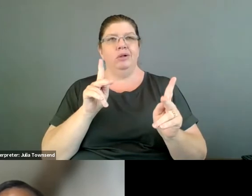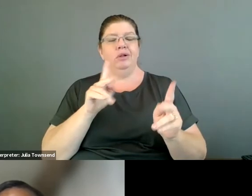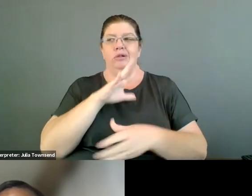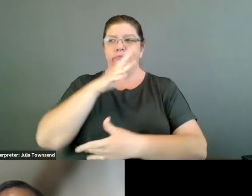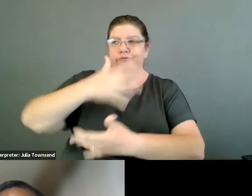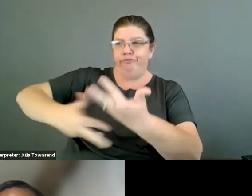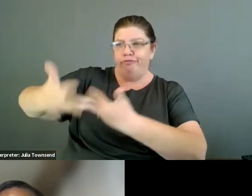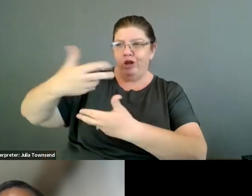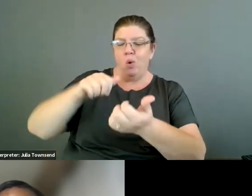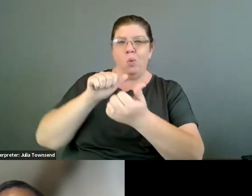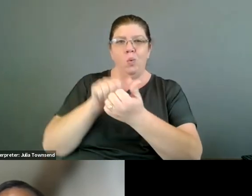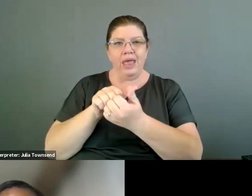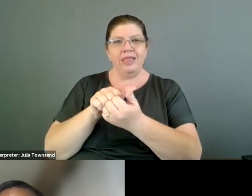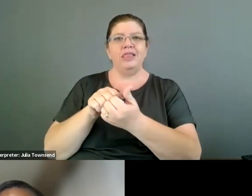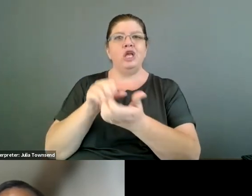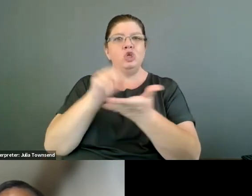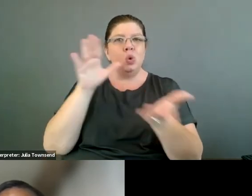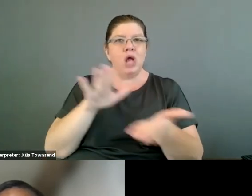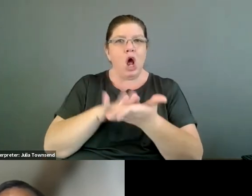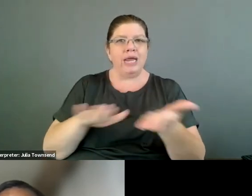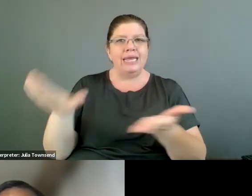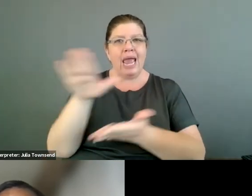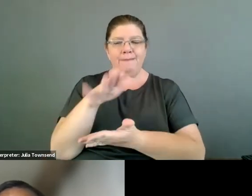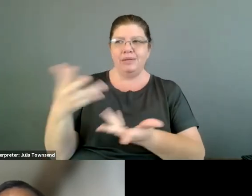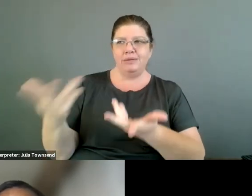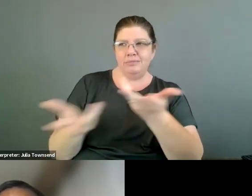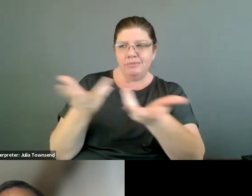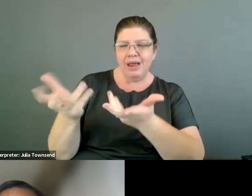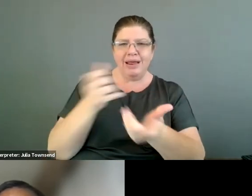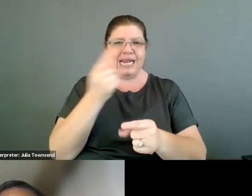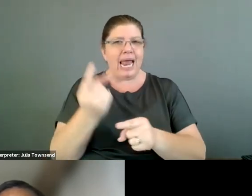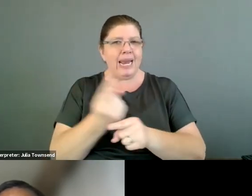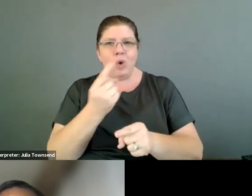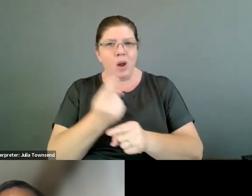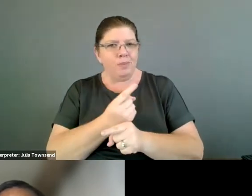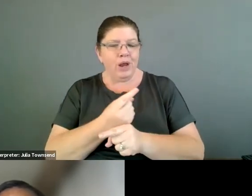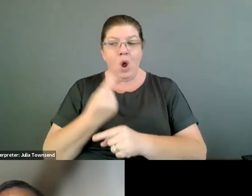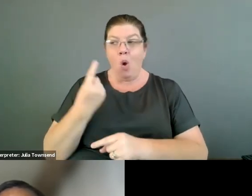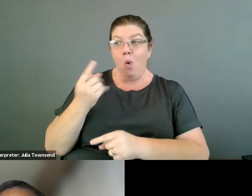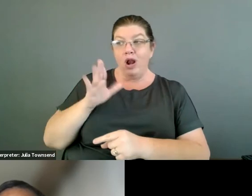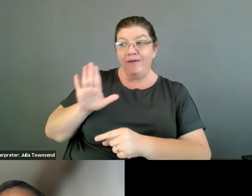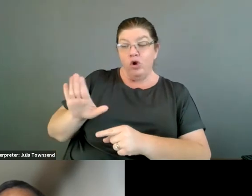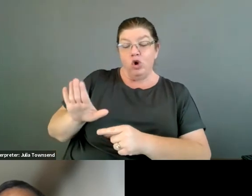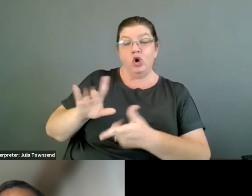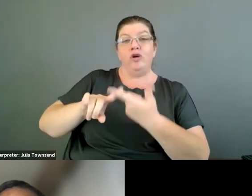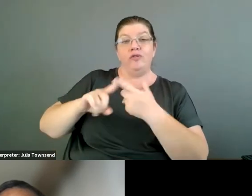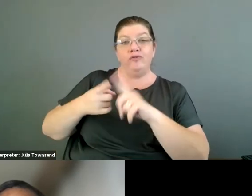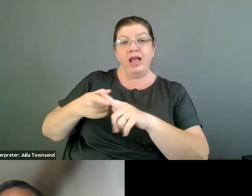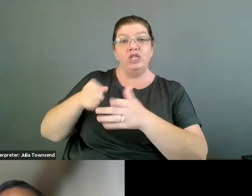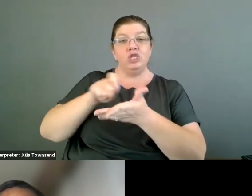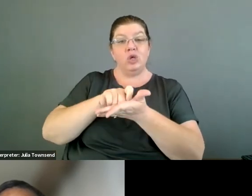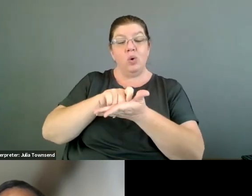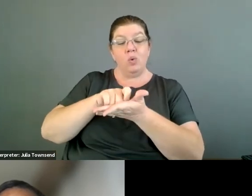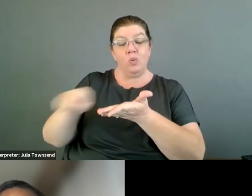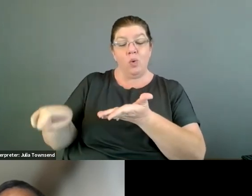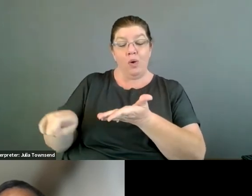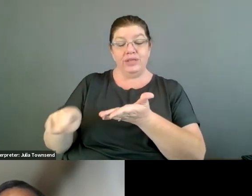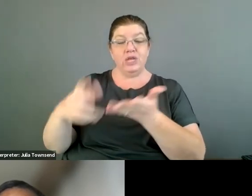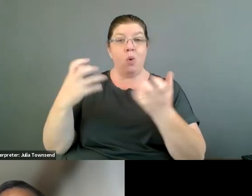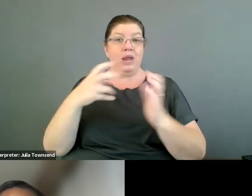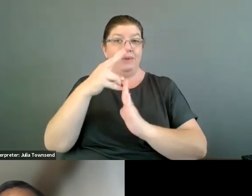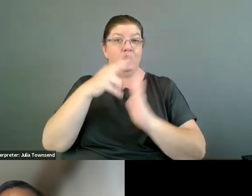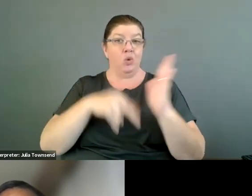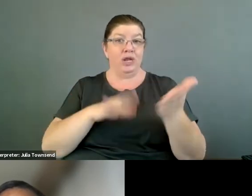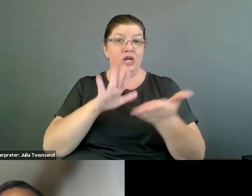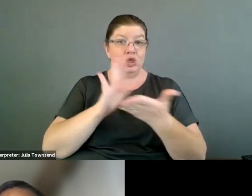students on campus. It was totally inappropriate. In fact, one of her friends wrote this to her, wanted me to read it to the